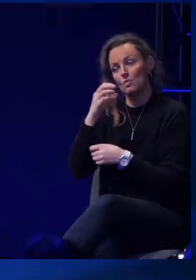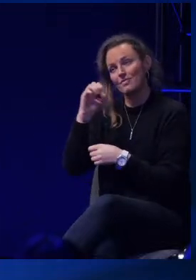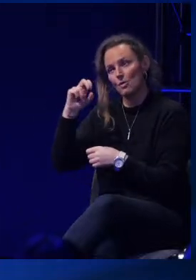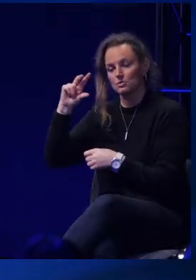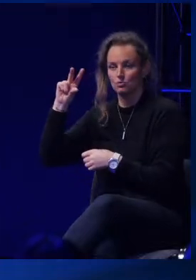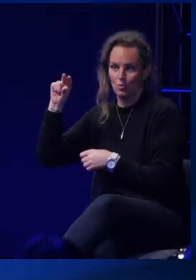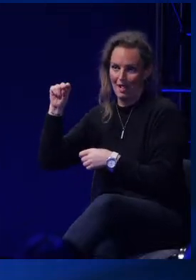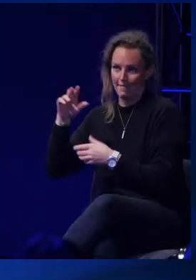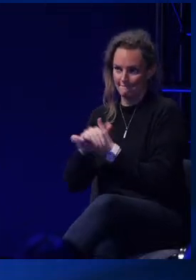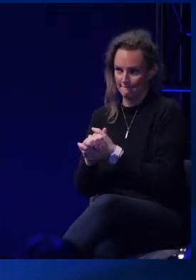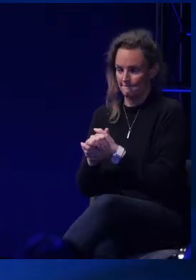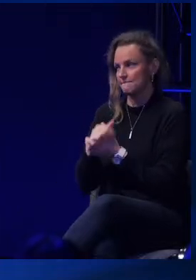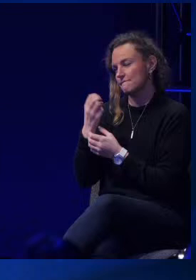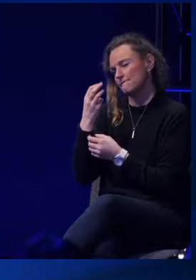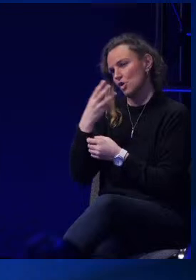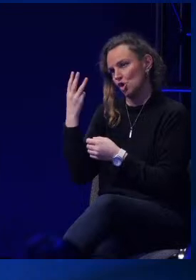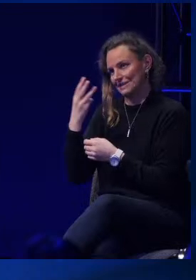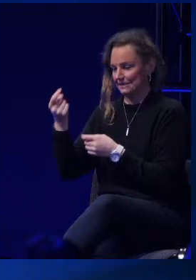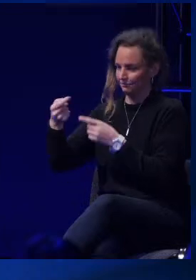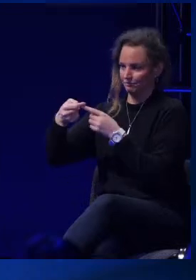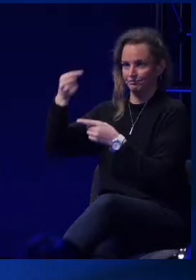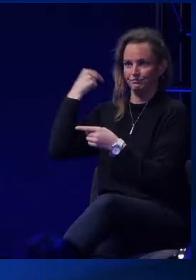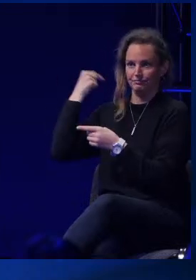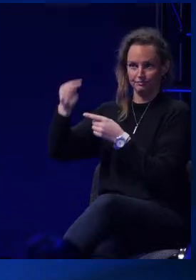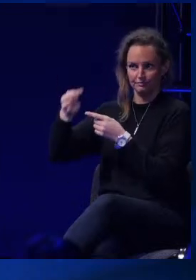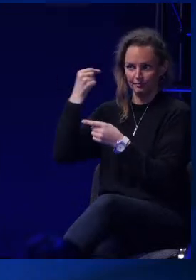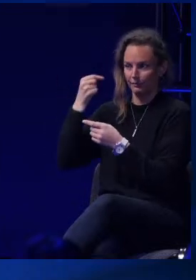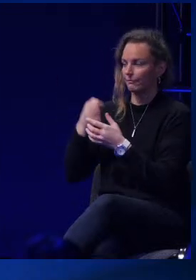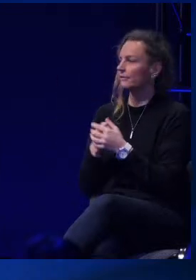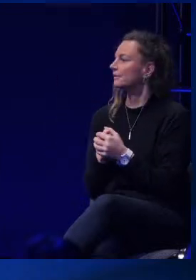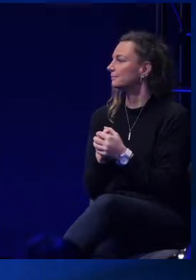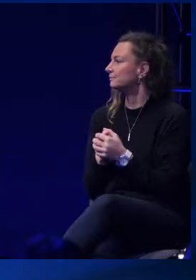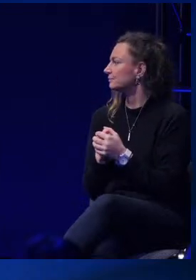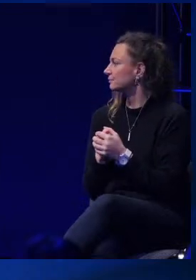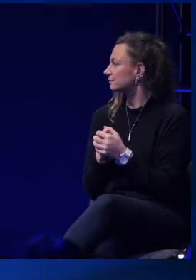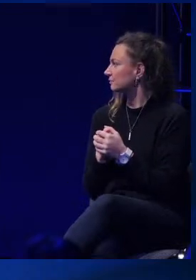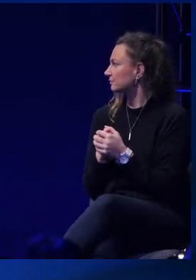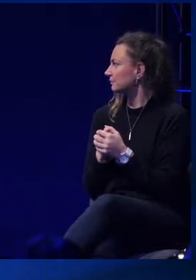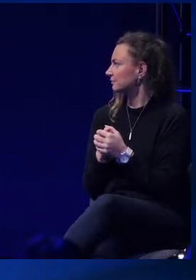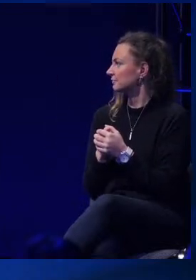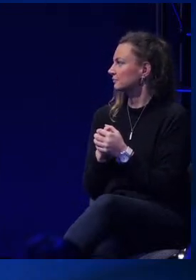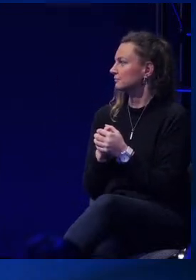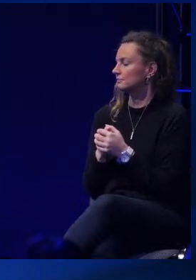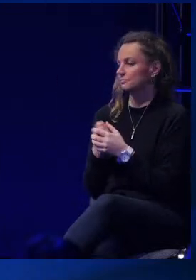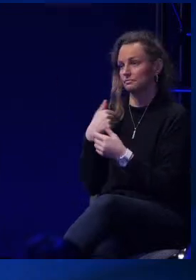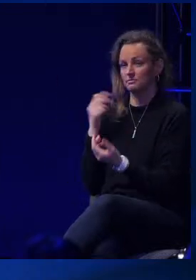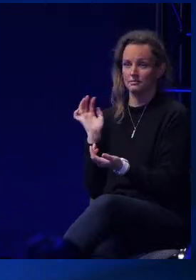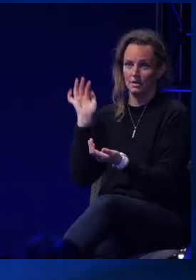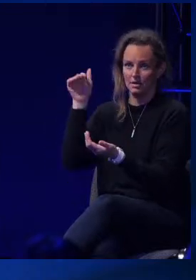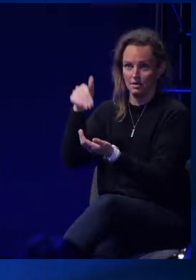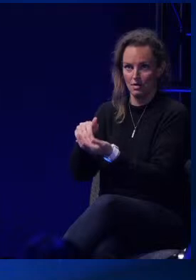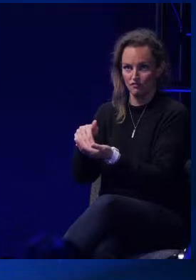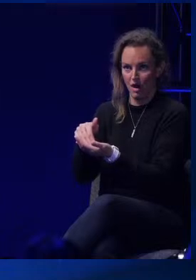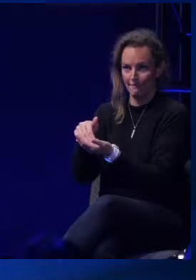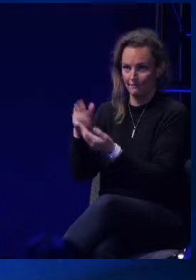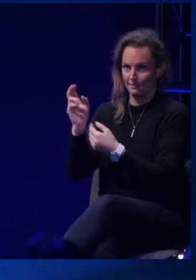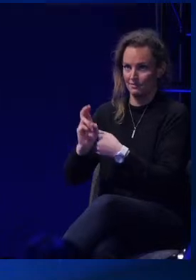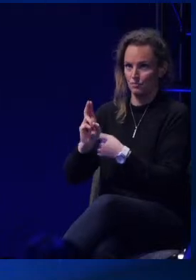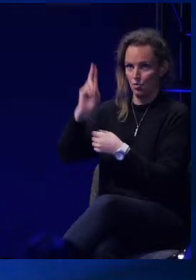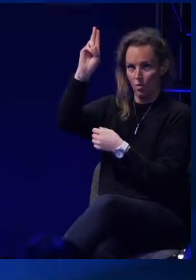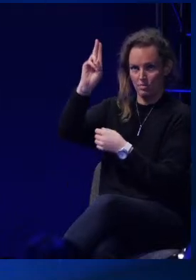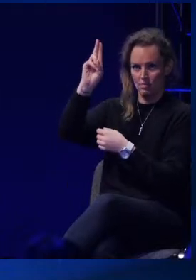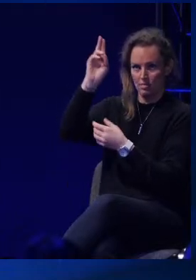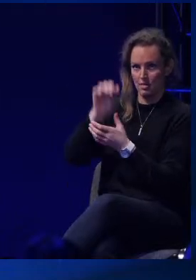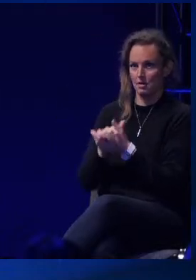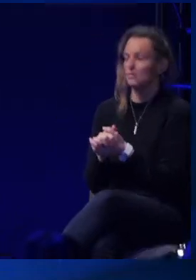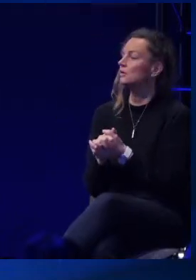2012, 13, and I got there in the north.